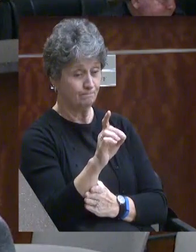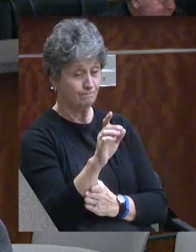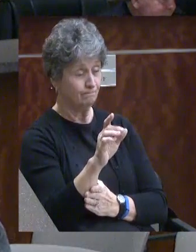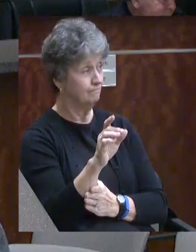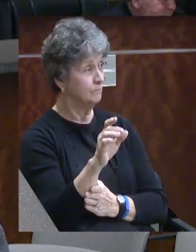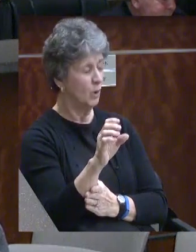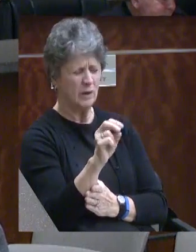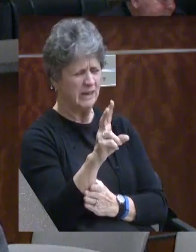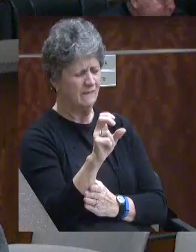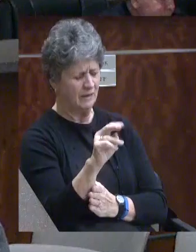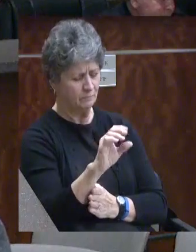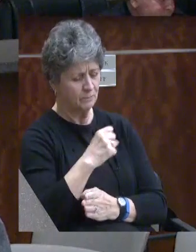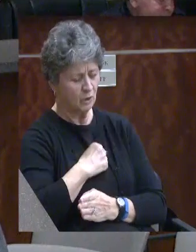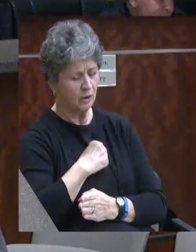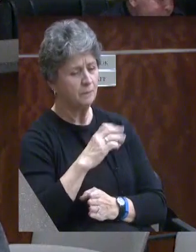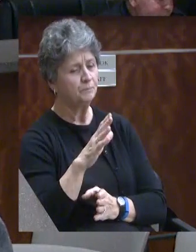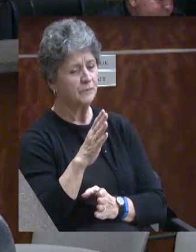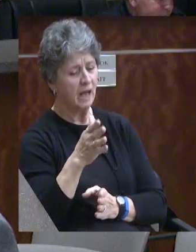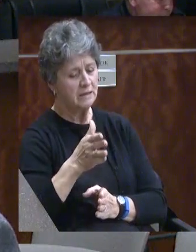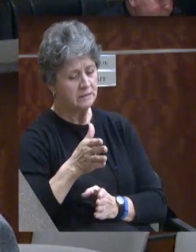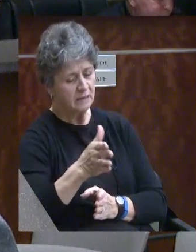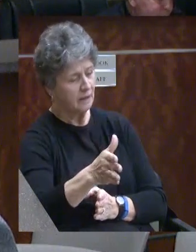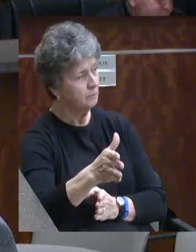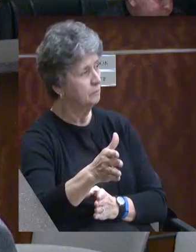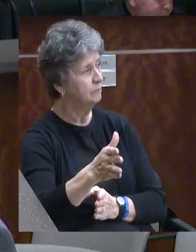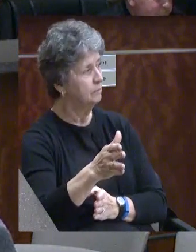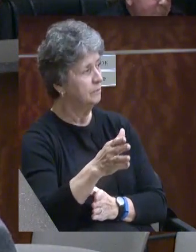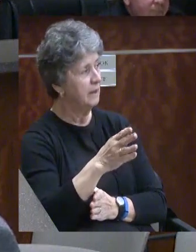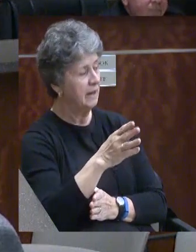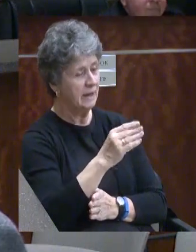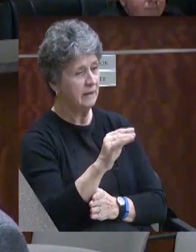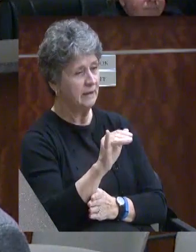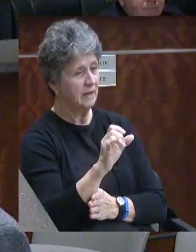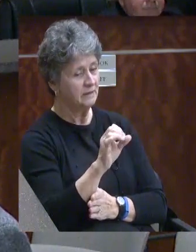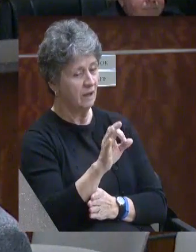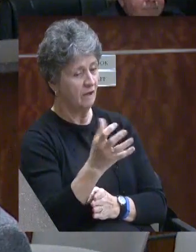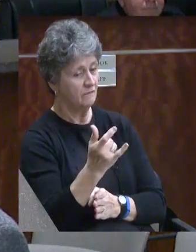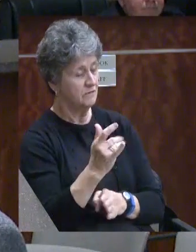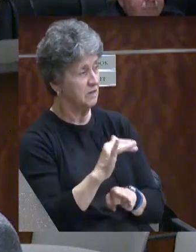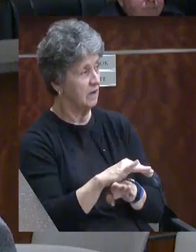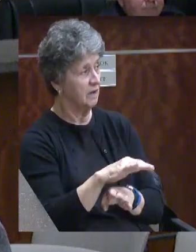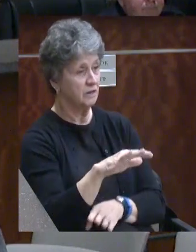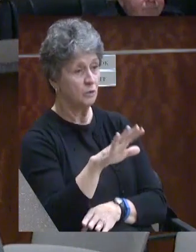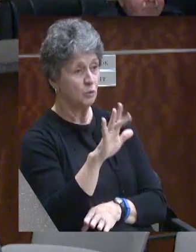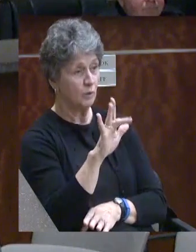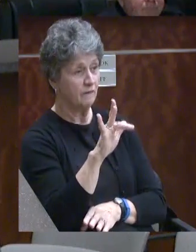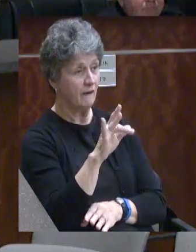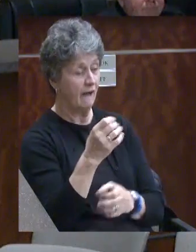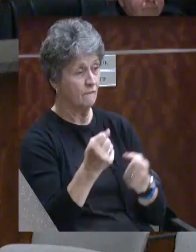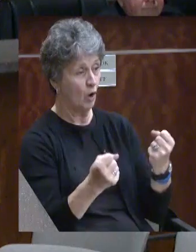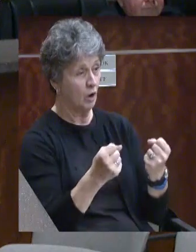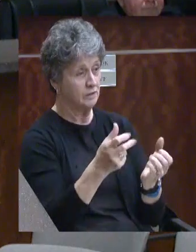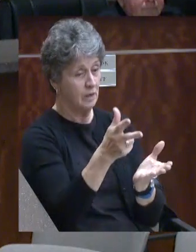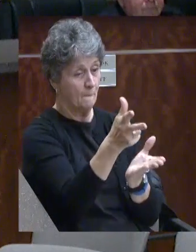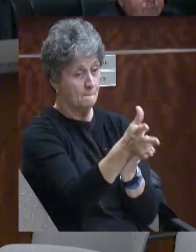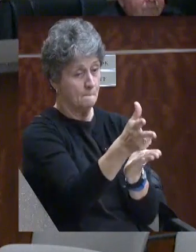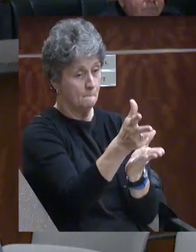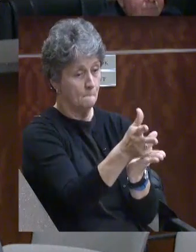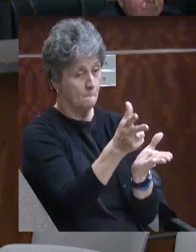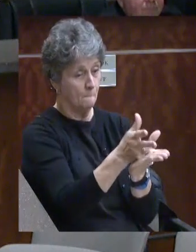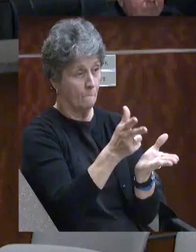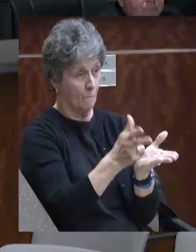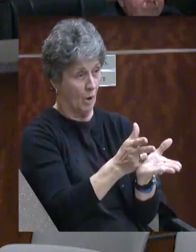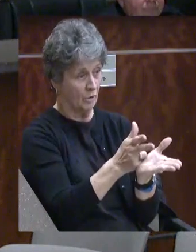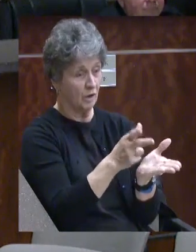even side, rather. and there were, as of tonight, well, there was 25 cars parked from Dorset to the dead